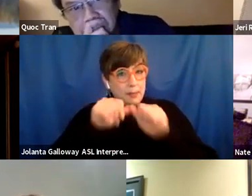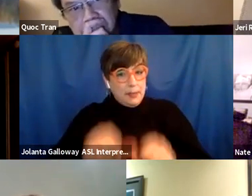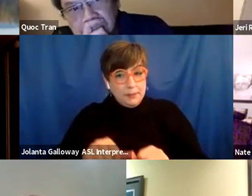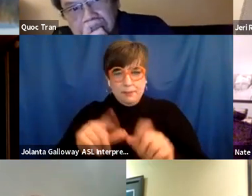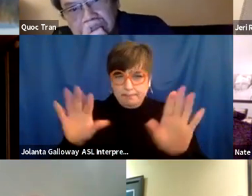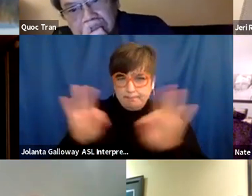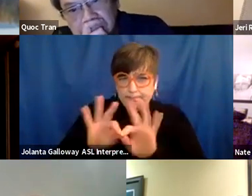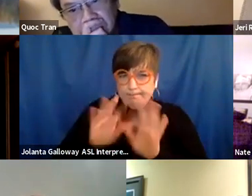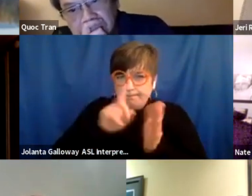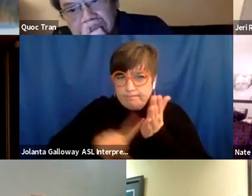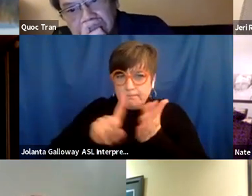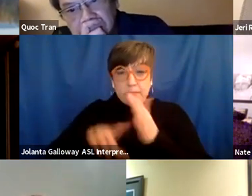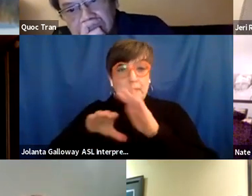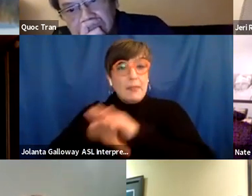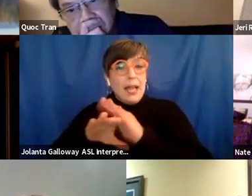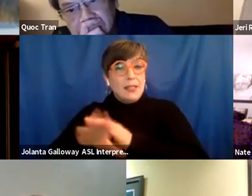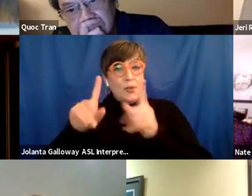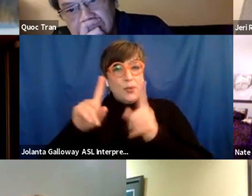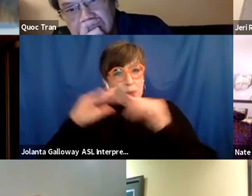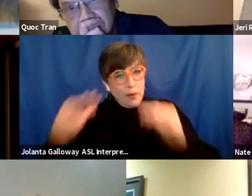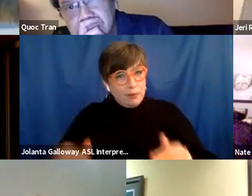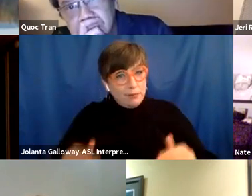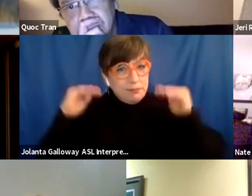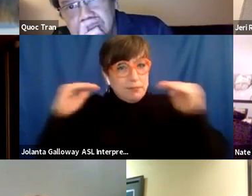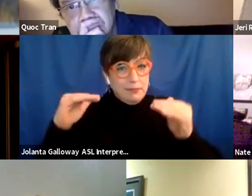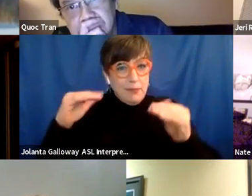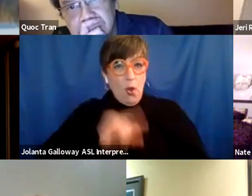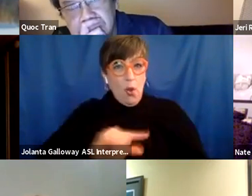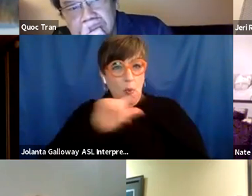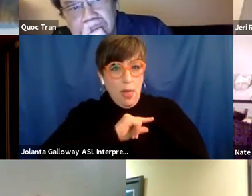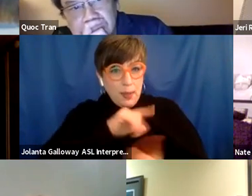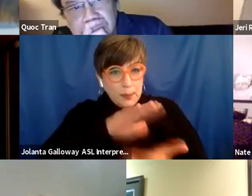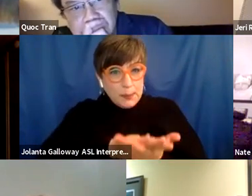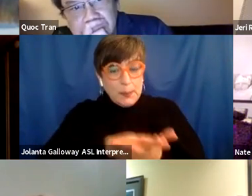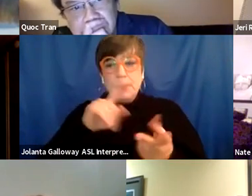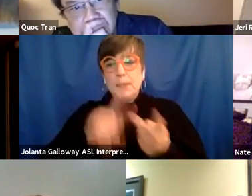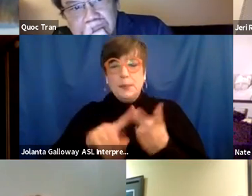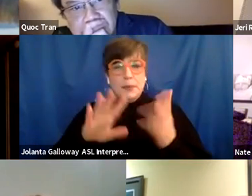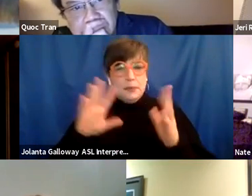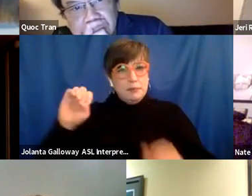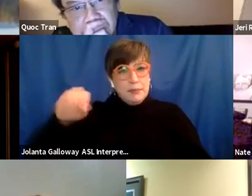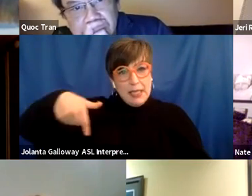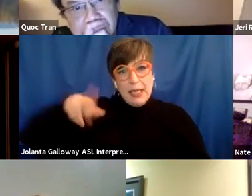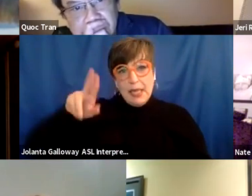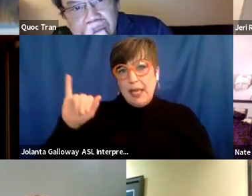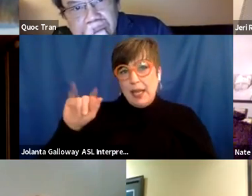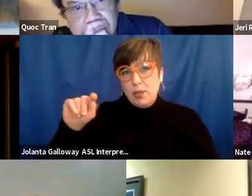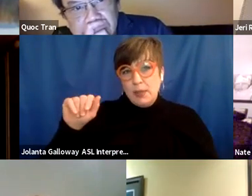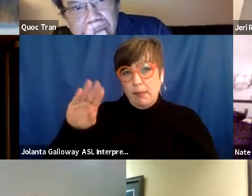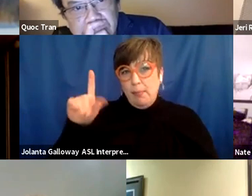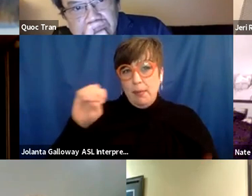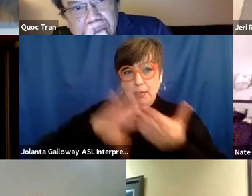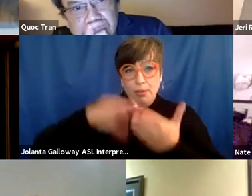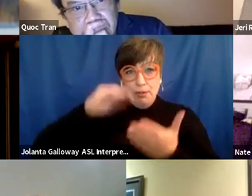quality schools in every neighborhood and an equitable learning experience for our students in every grade in every single school. We